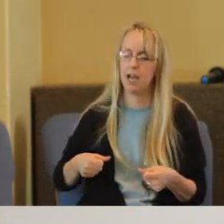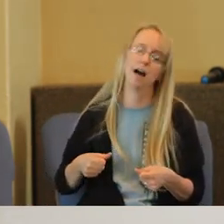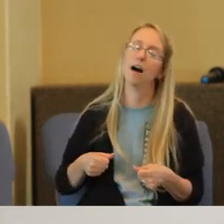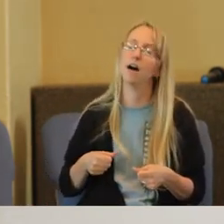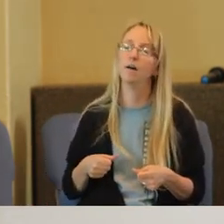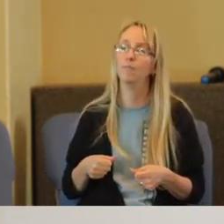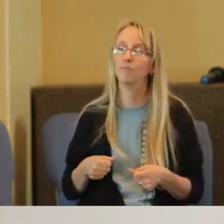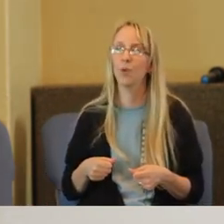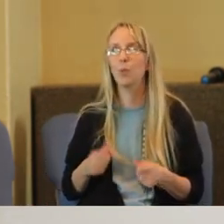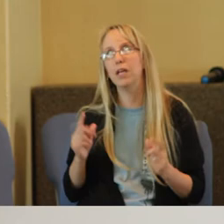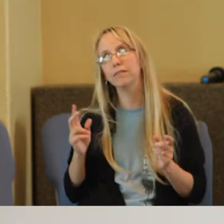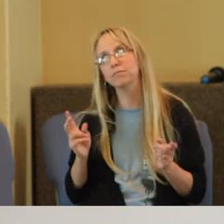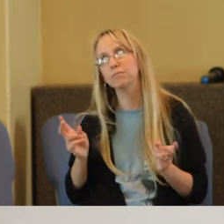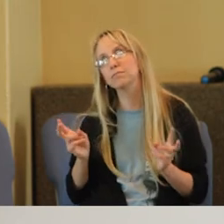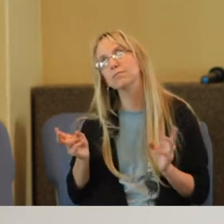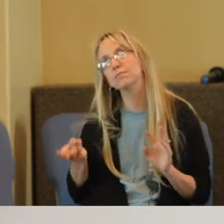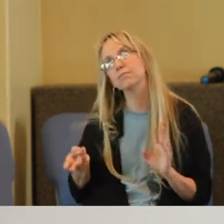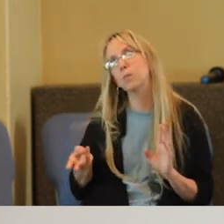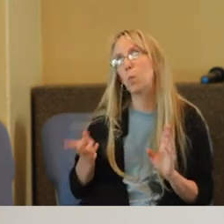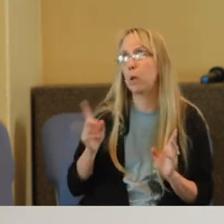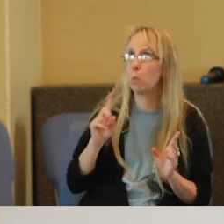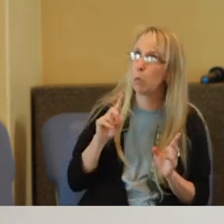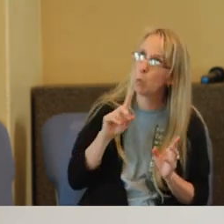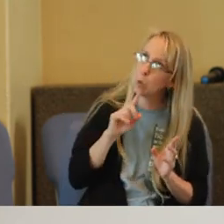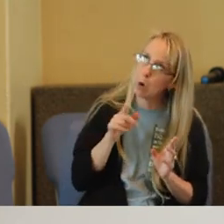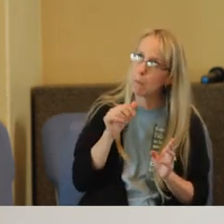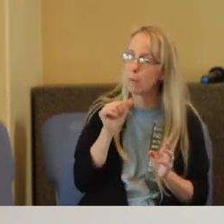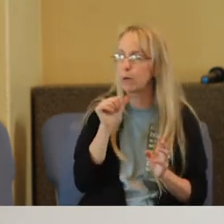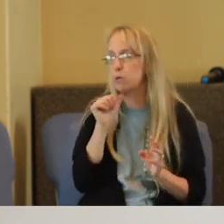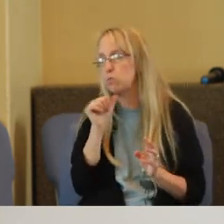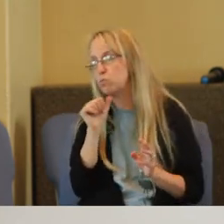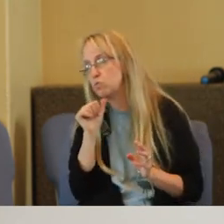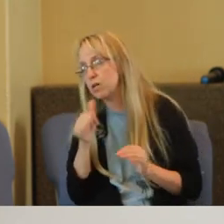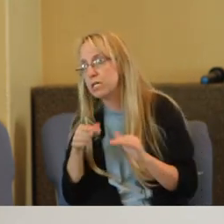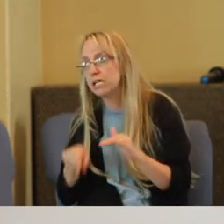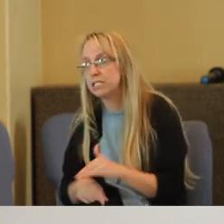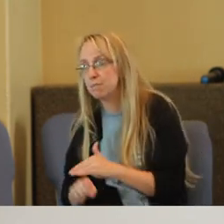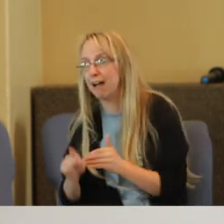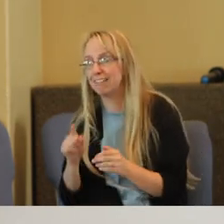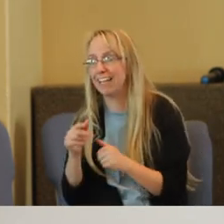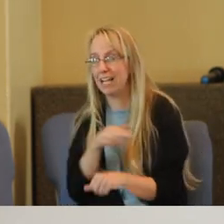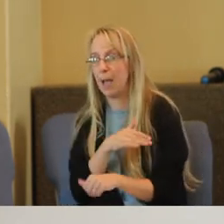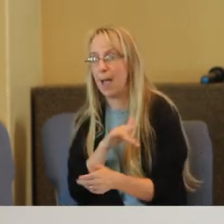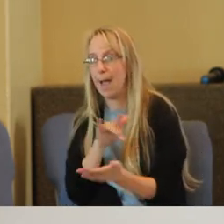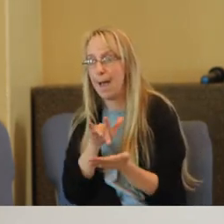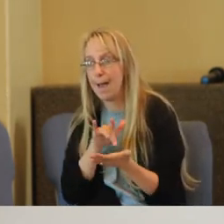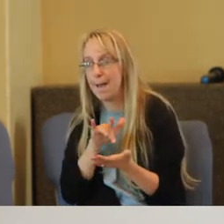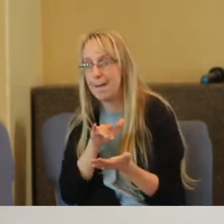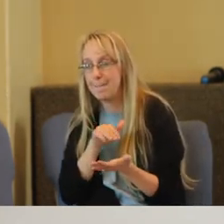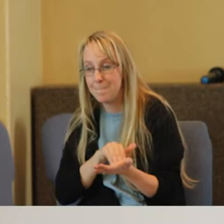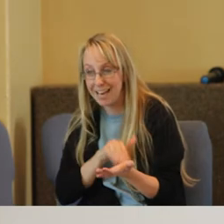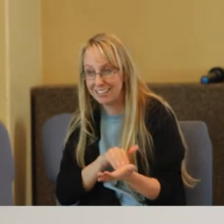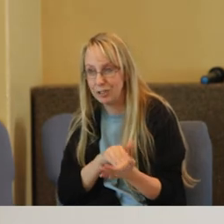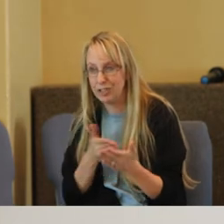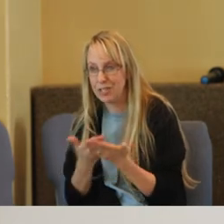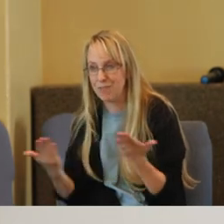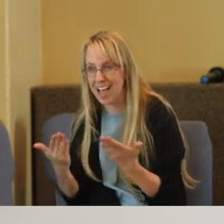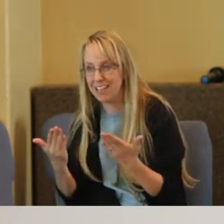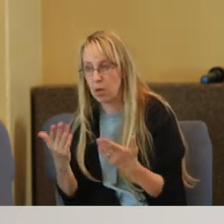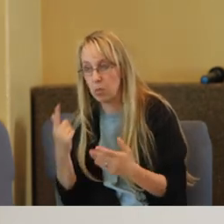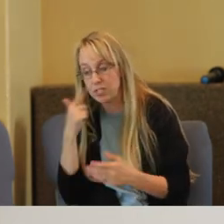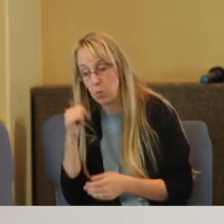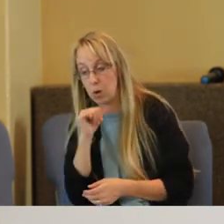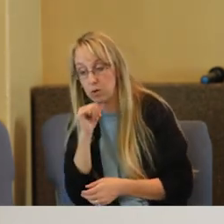smuggling medical supplies into Haiti. And the reason why I say that we were not is because of the fact that it